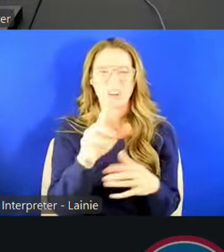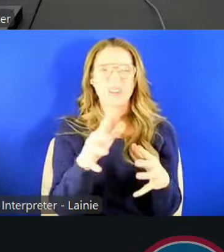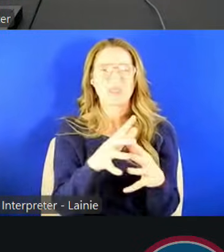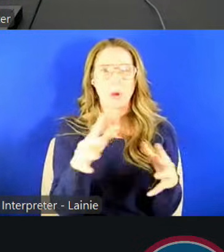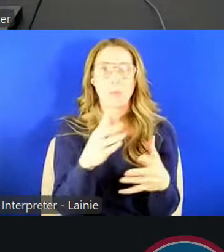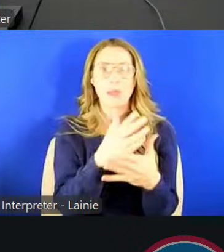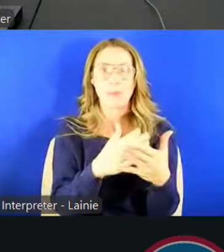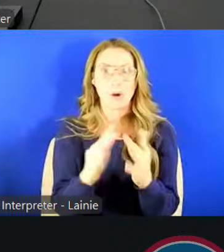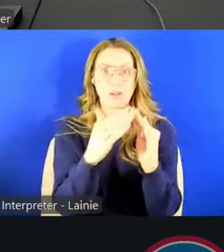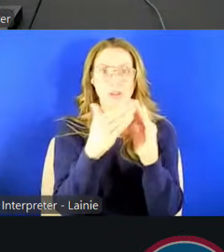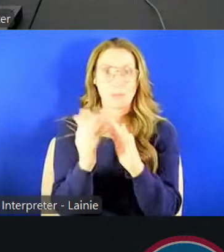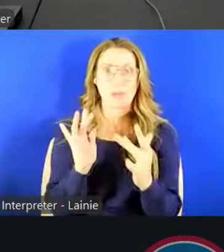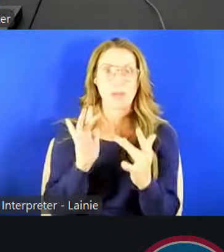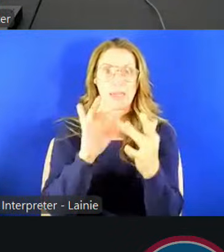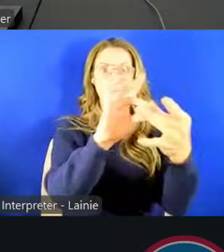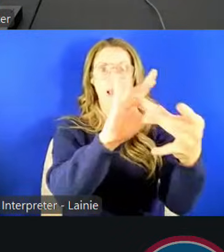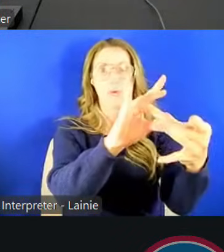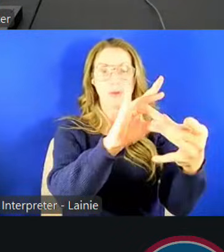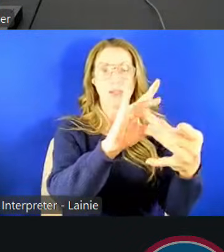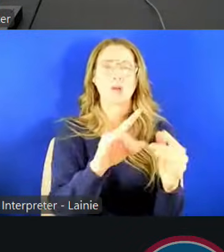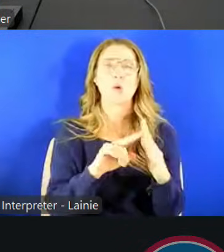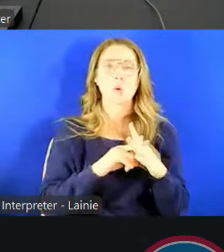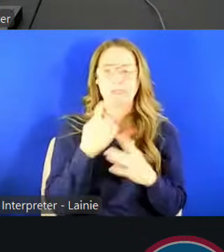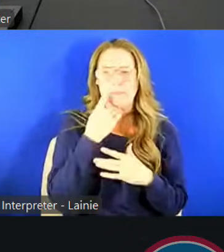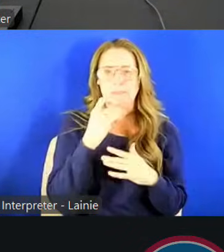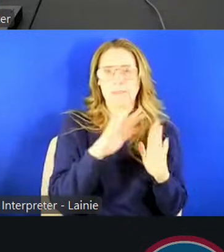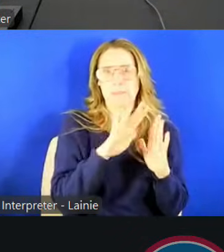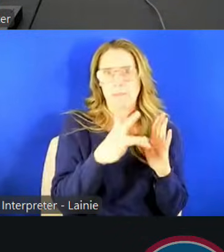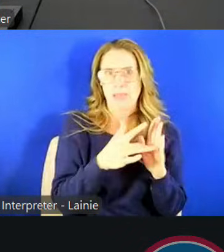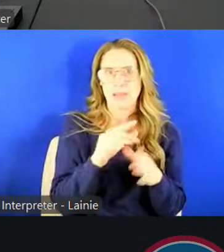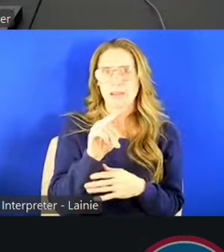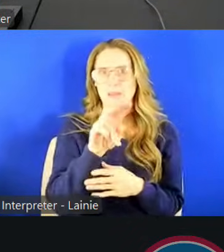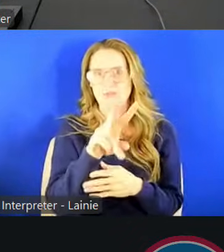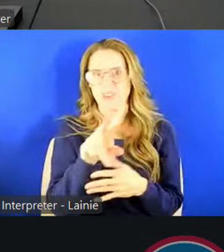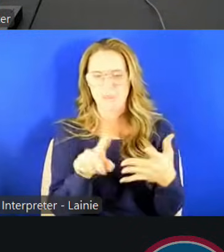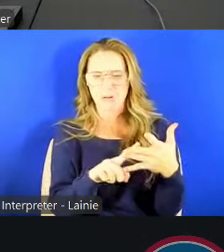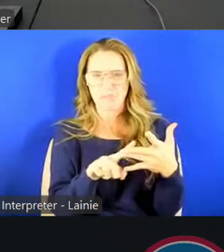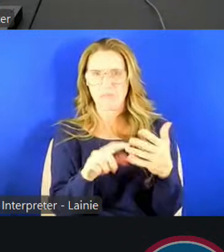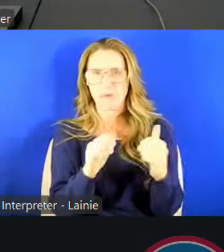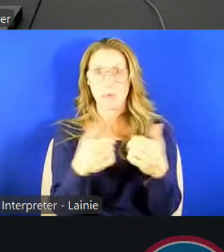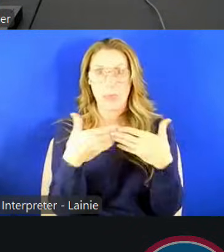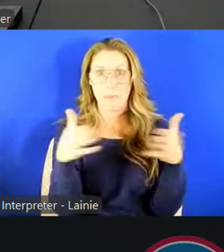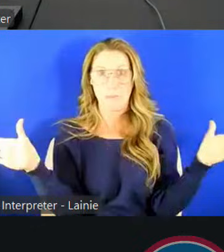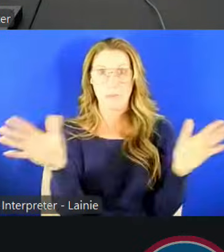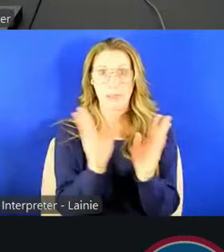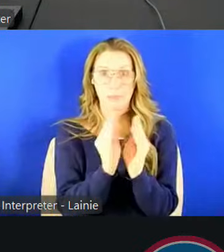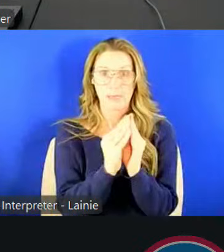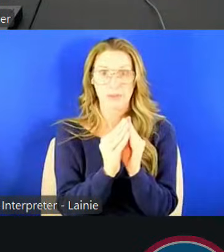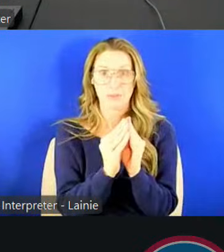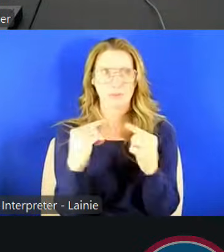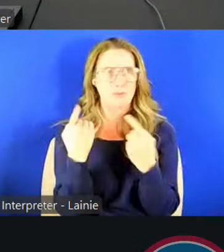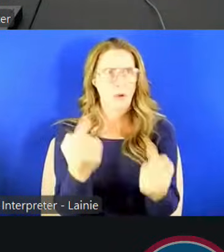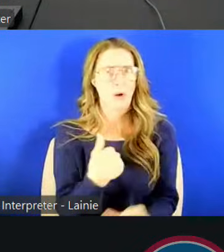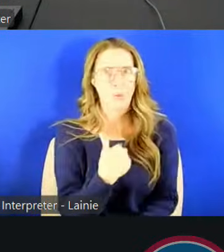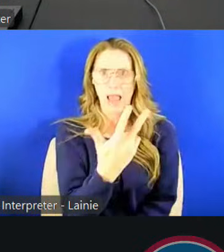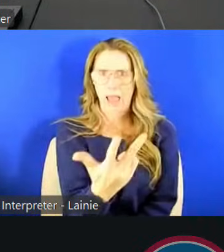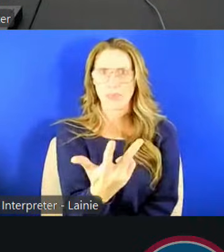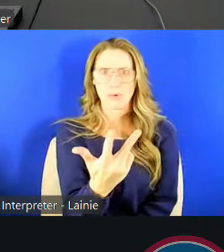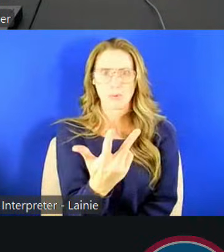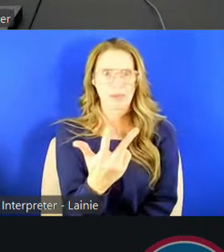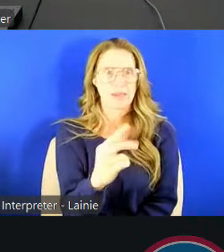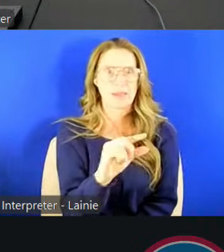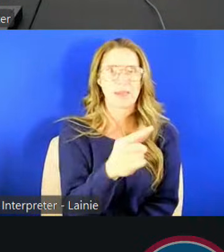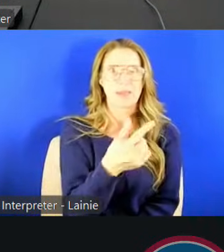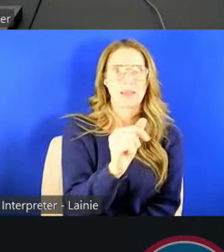started mid-November with public meetings. We've had 3 so far. We did one in Gage Park, one